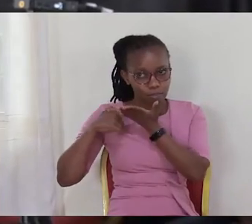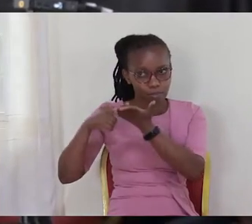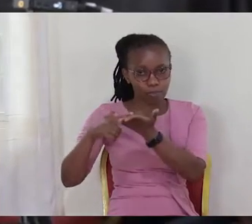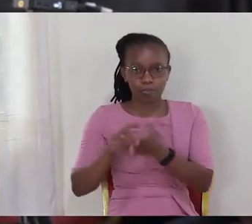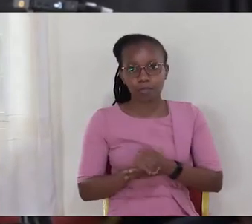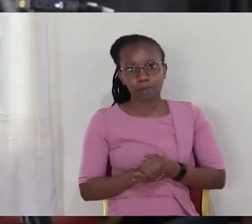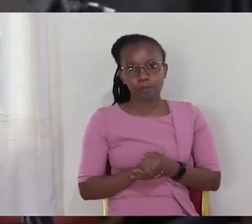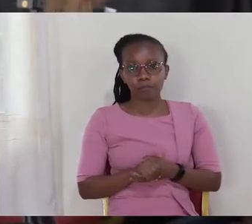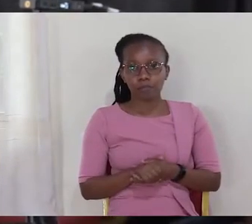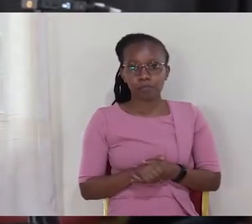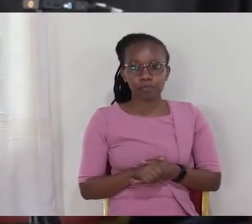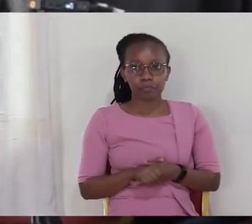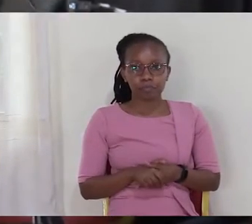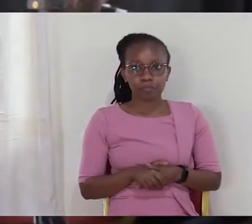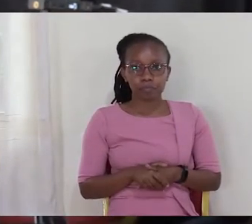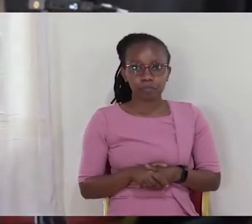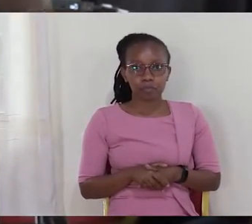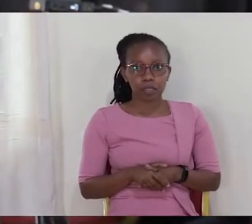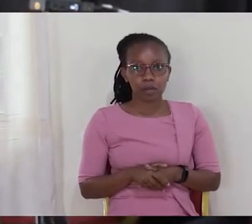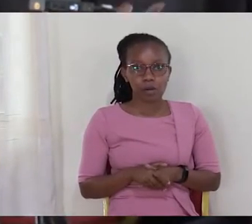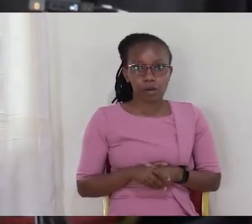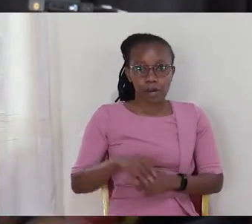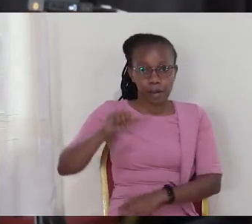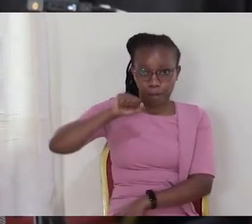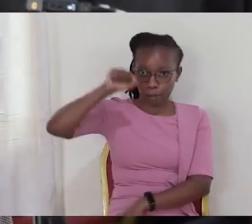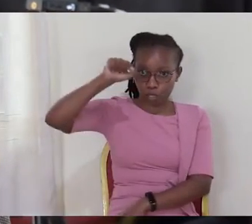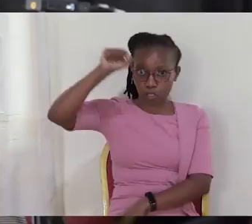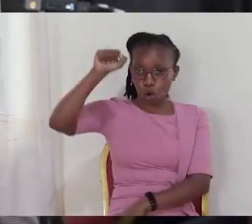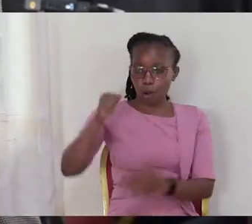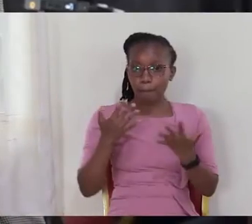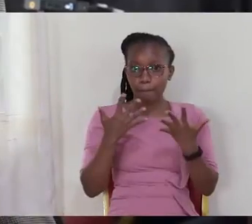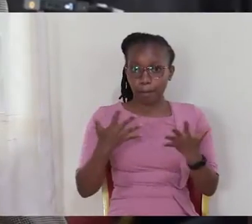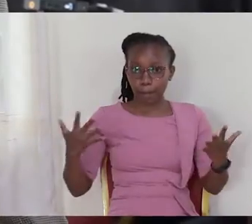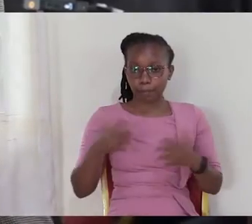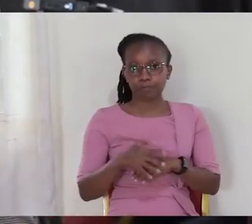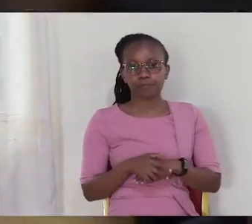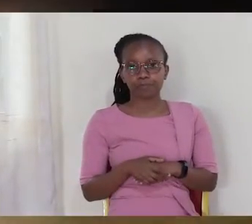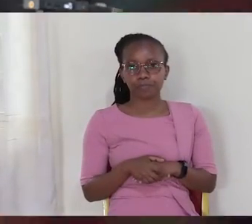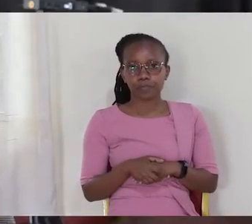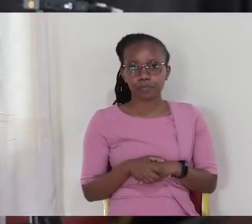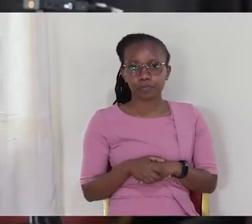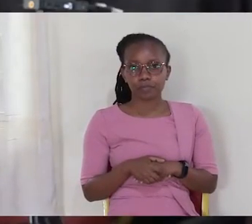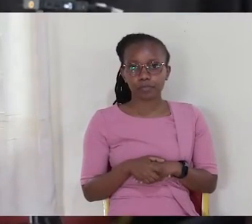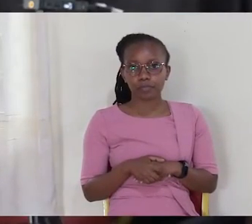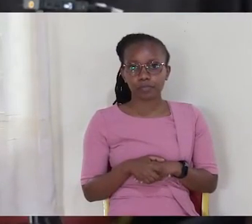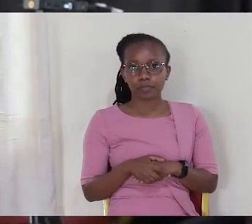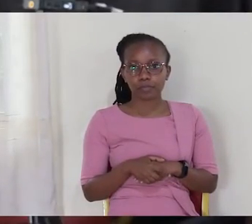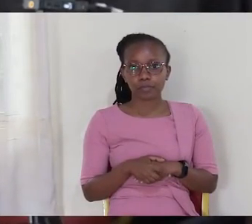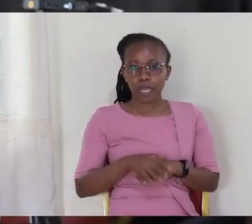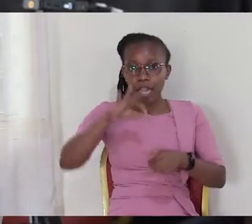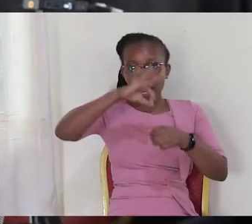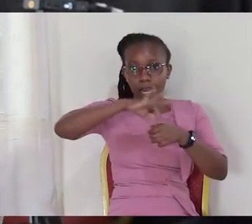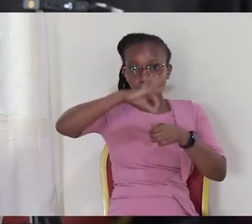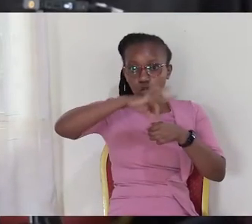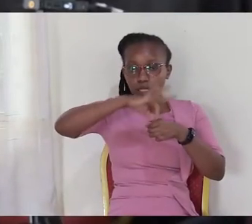So I think because of the political infrastructure of our state, we have seen